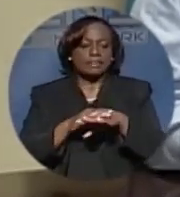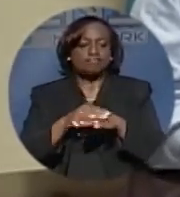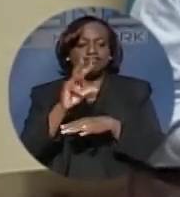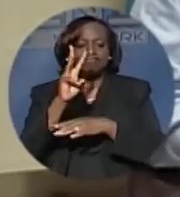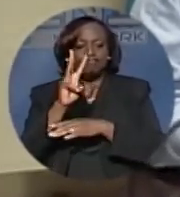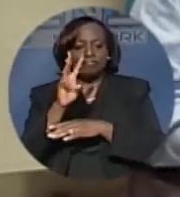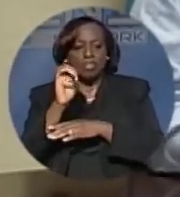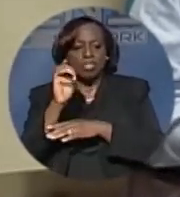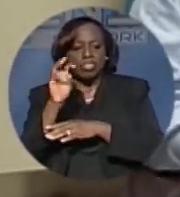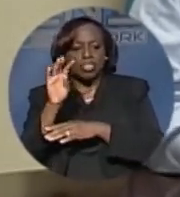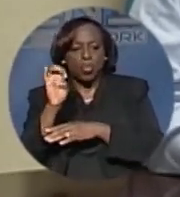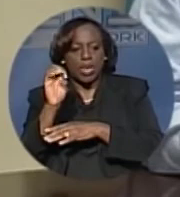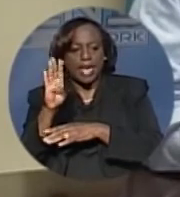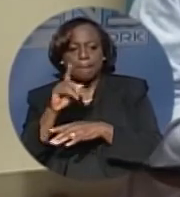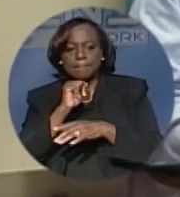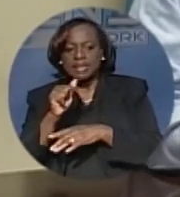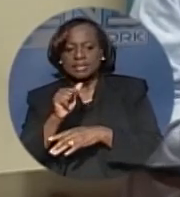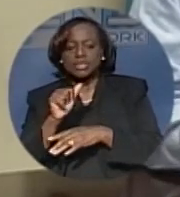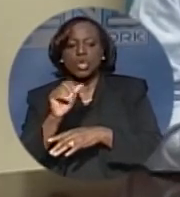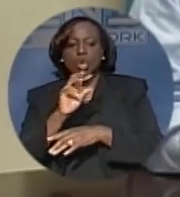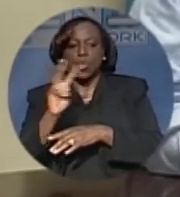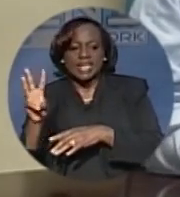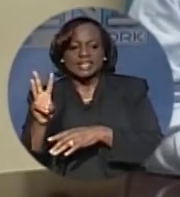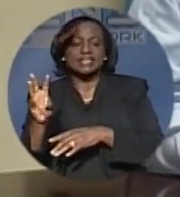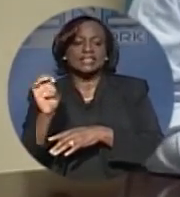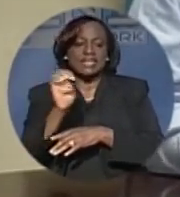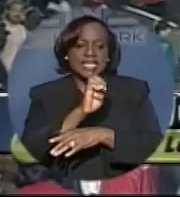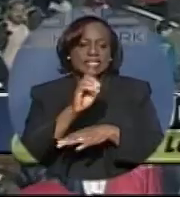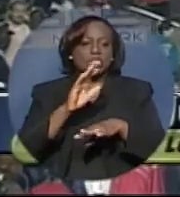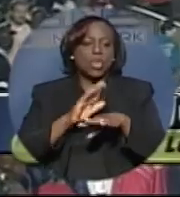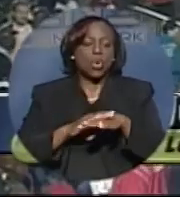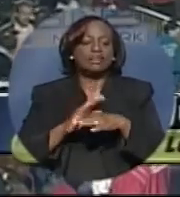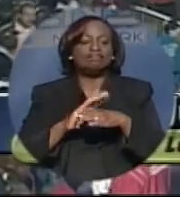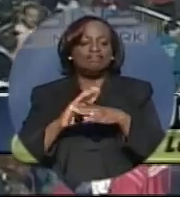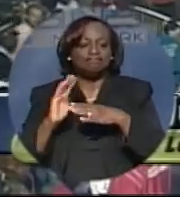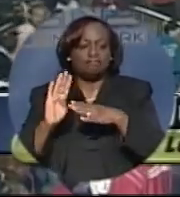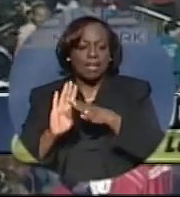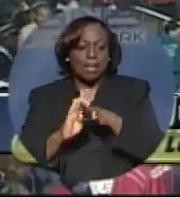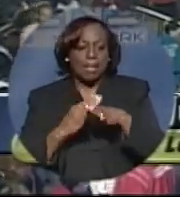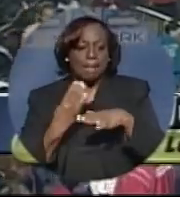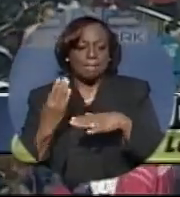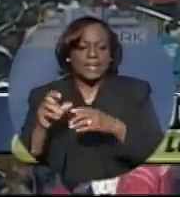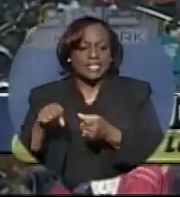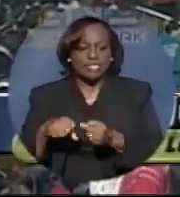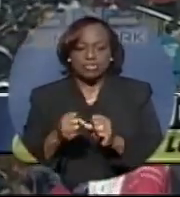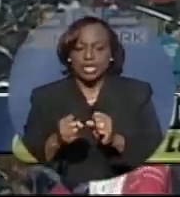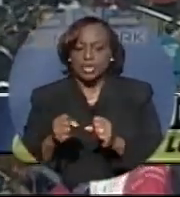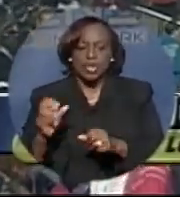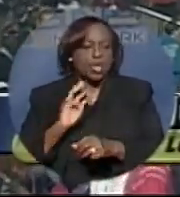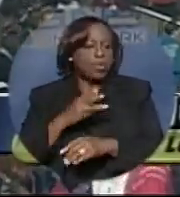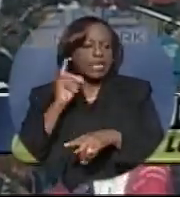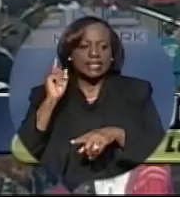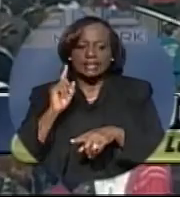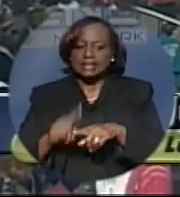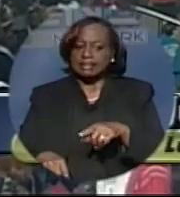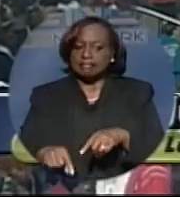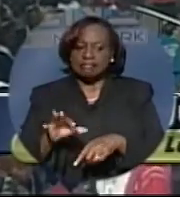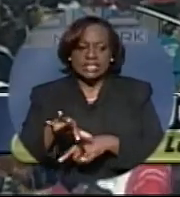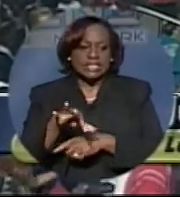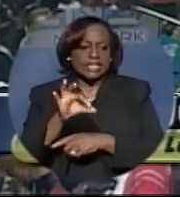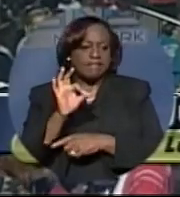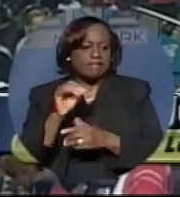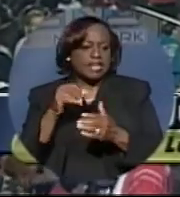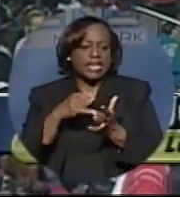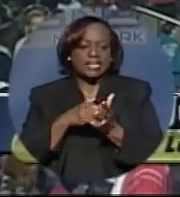but west to east actually there on Bay Street. We didn't discover that until the night of the parade, and